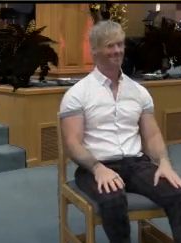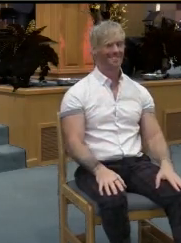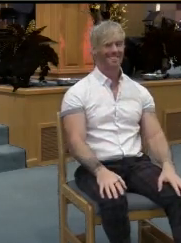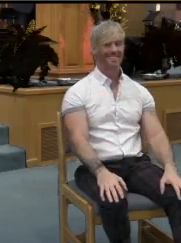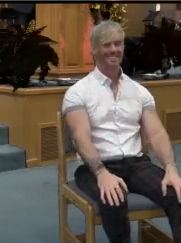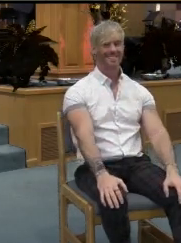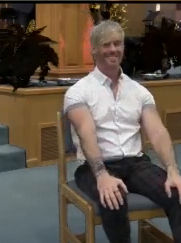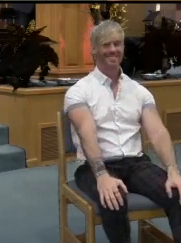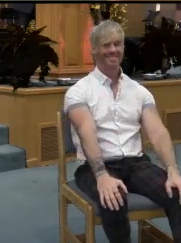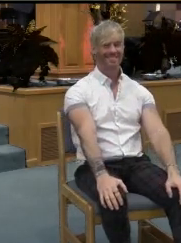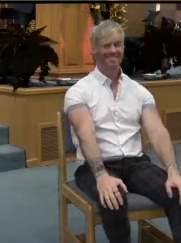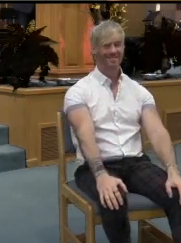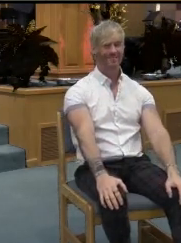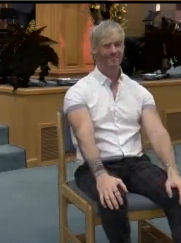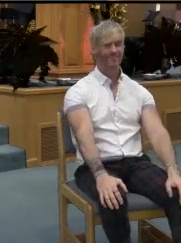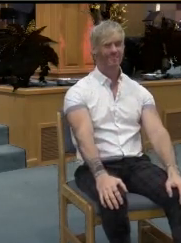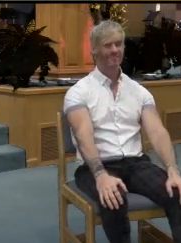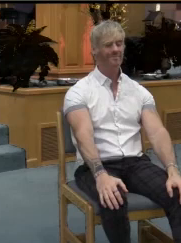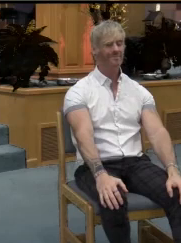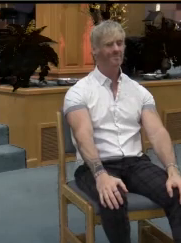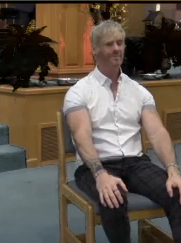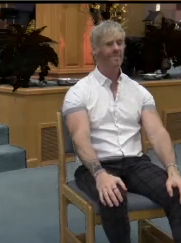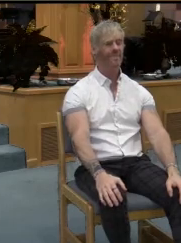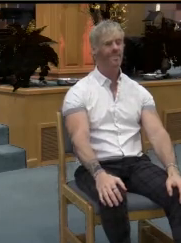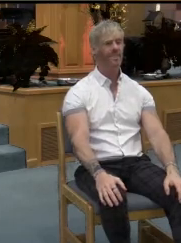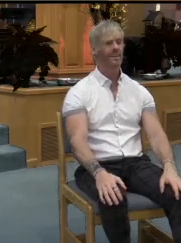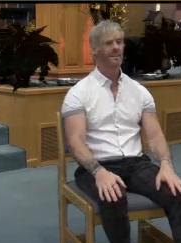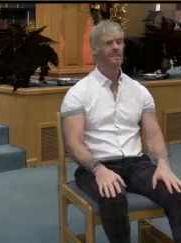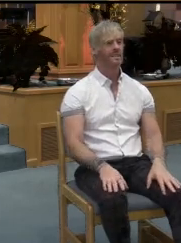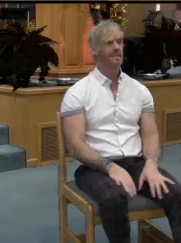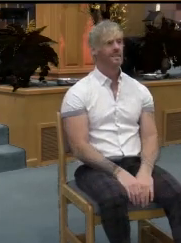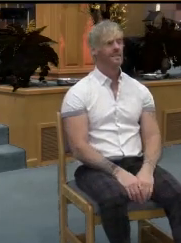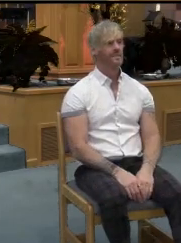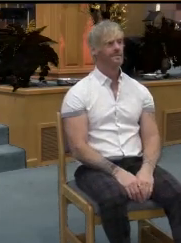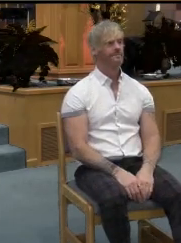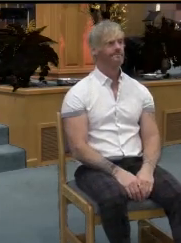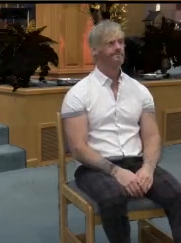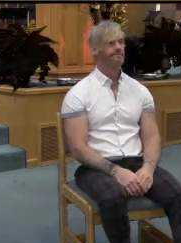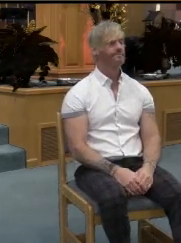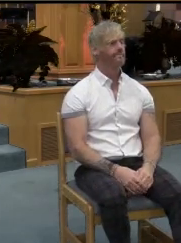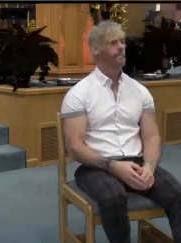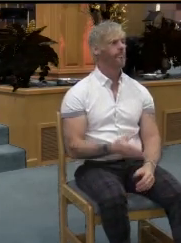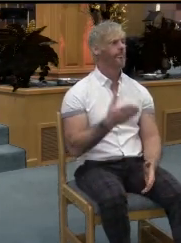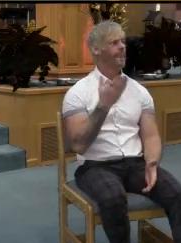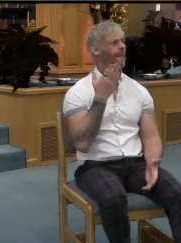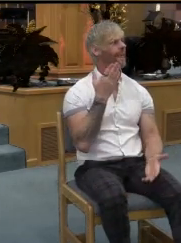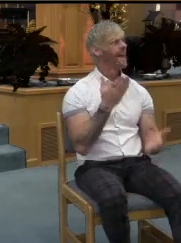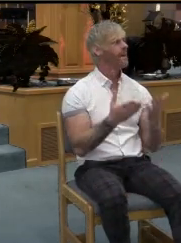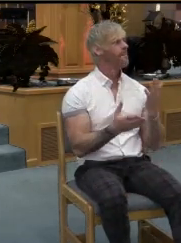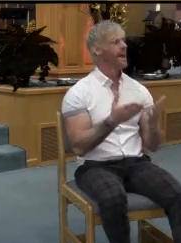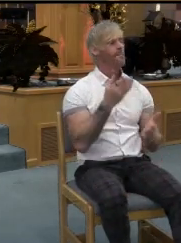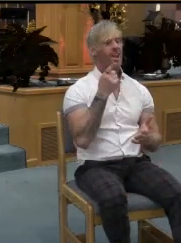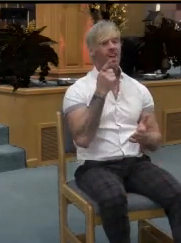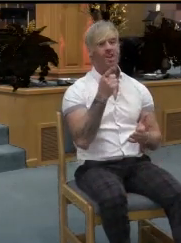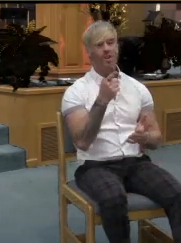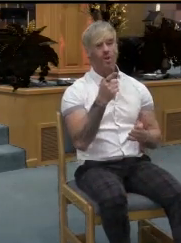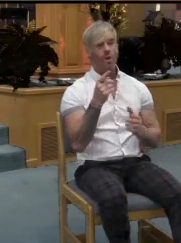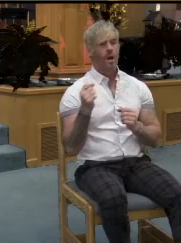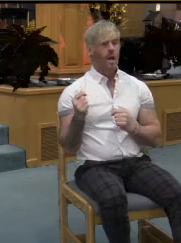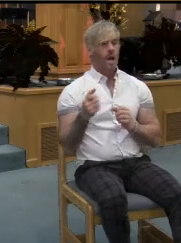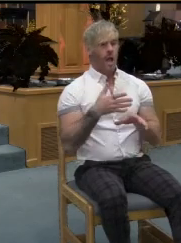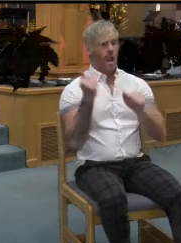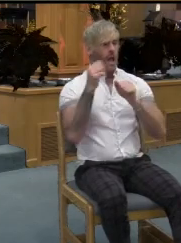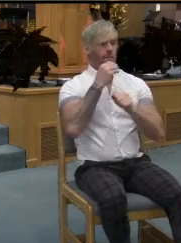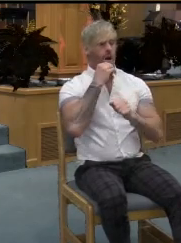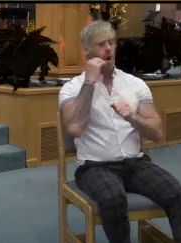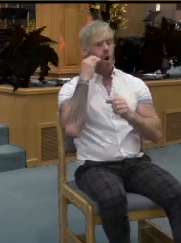And every little thing that happens in our life, you have to turn around and go home because you forgot something. Oh, it's such an aggravating thing.